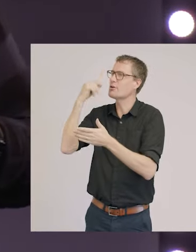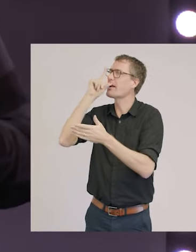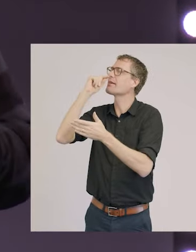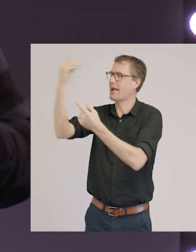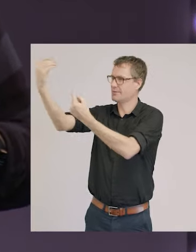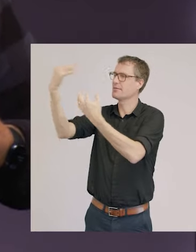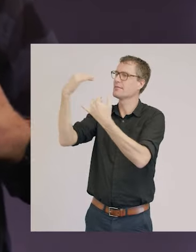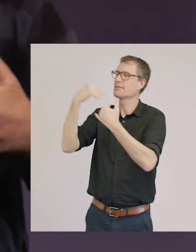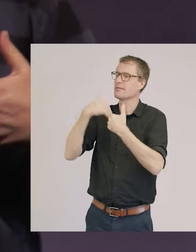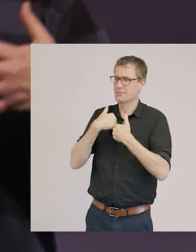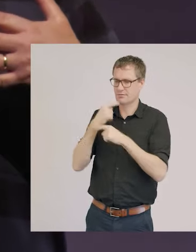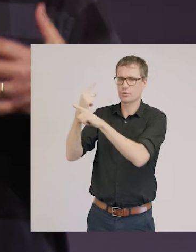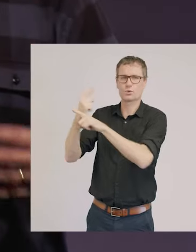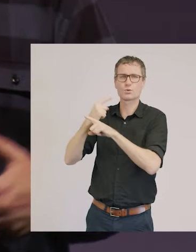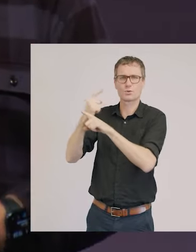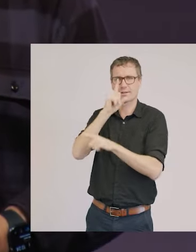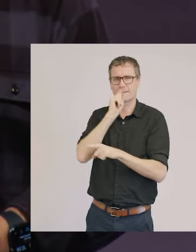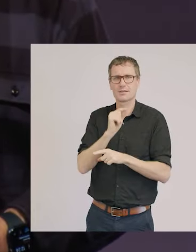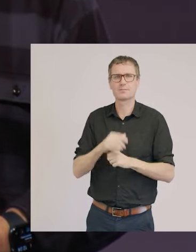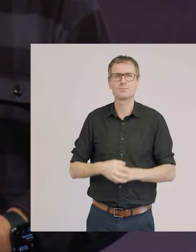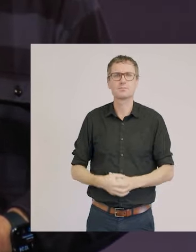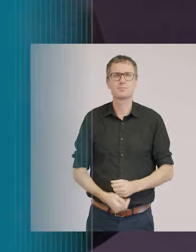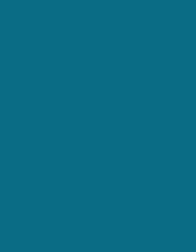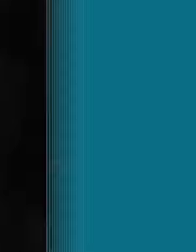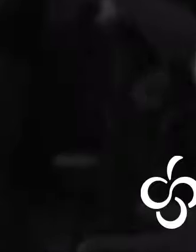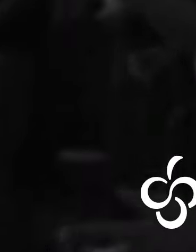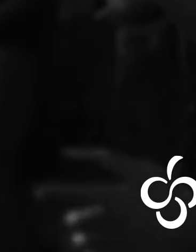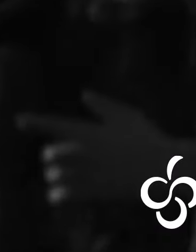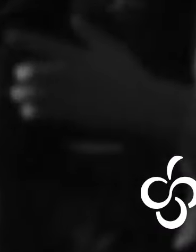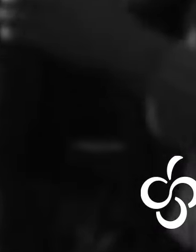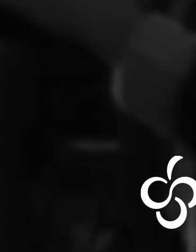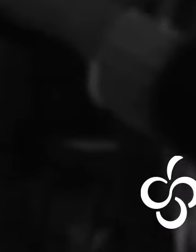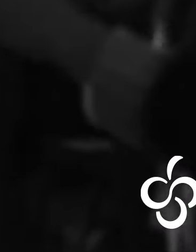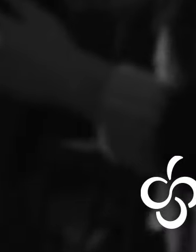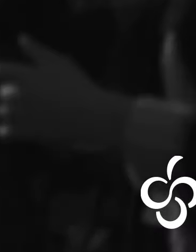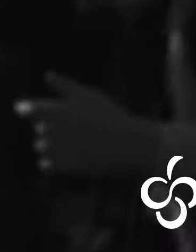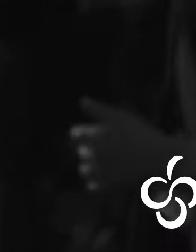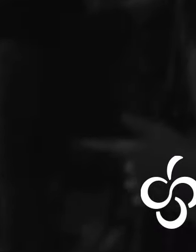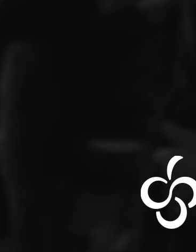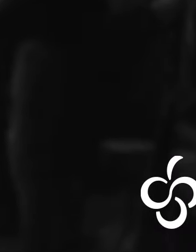chance just to come and speak to you.